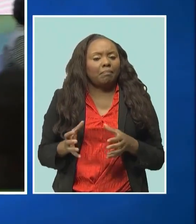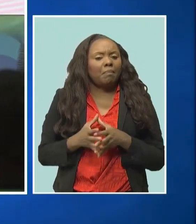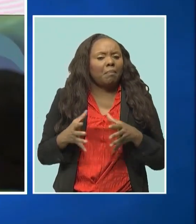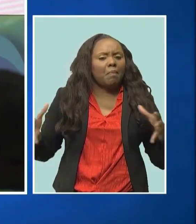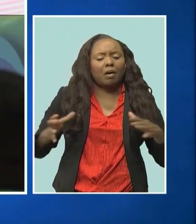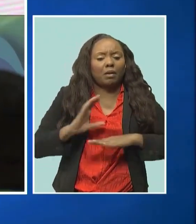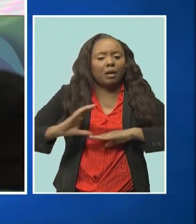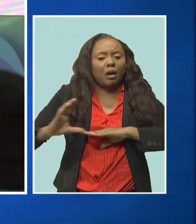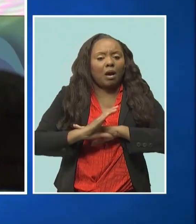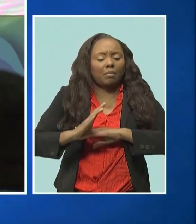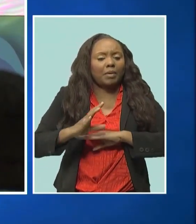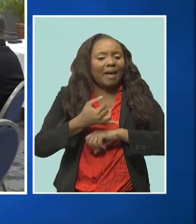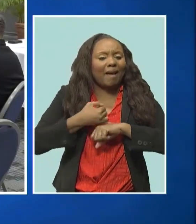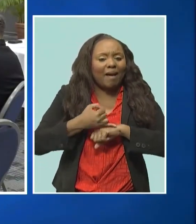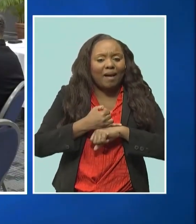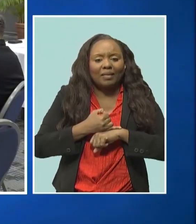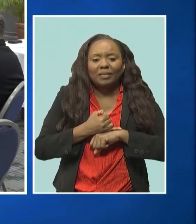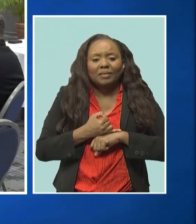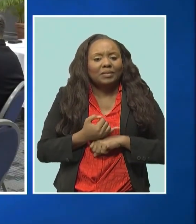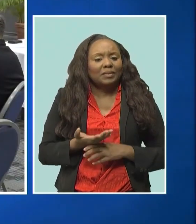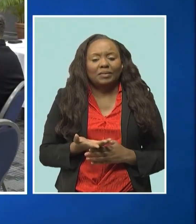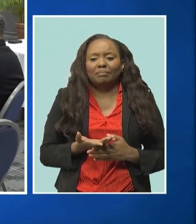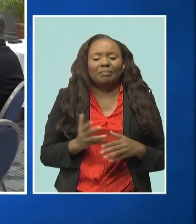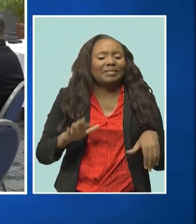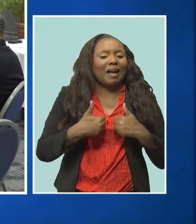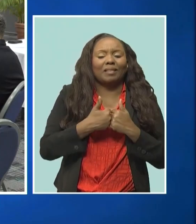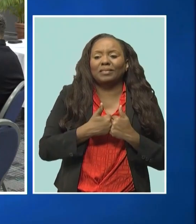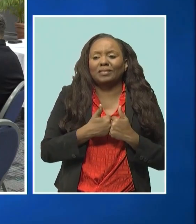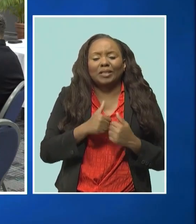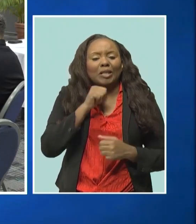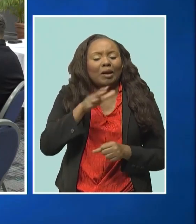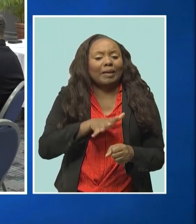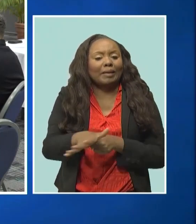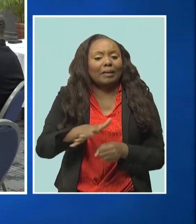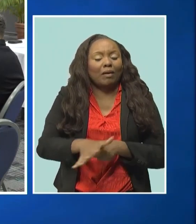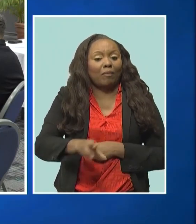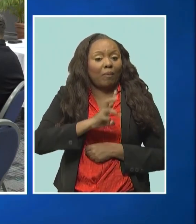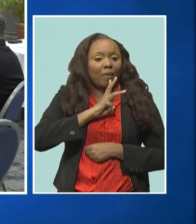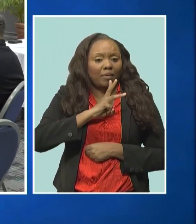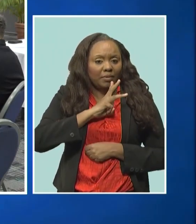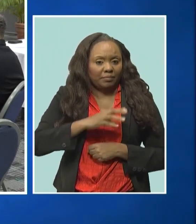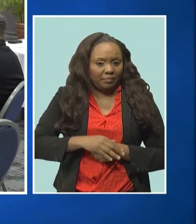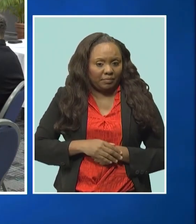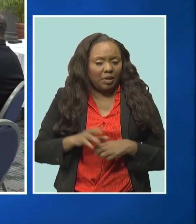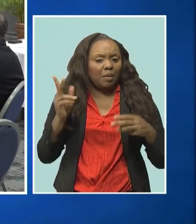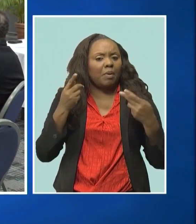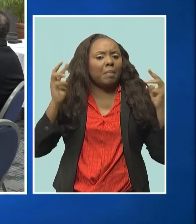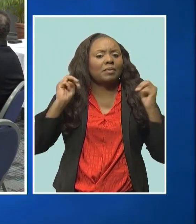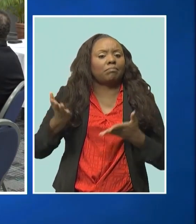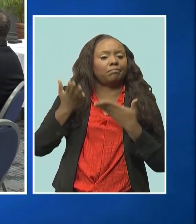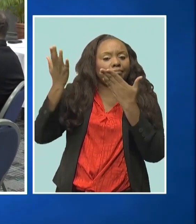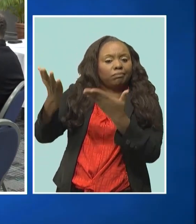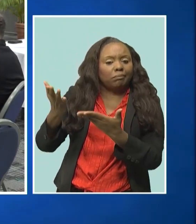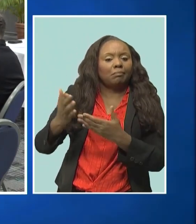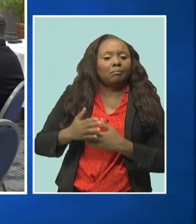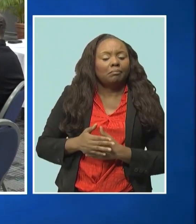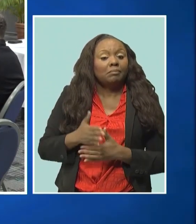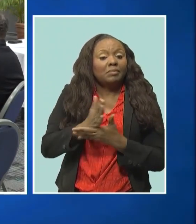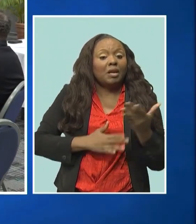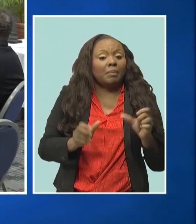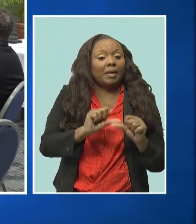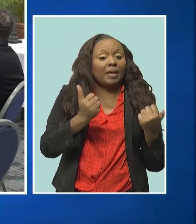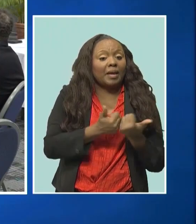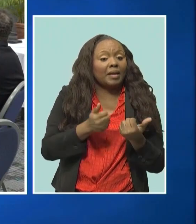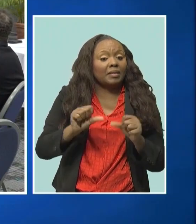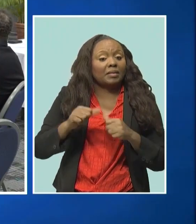face similar challenges. Adding that it makes sense to have a united approach, the Prime Minister suggests some of the existing